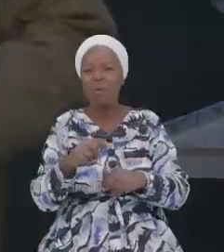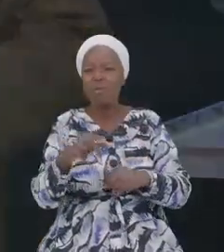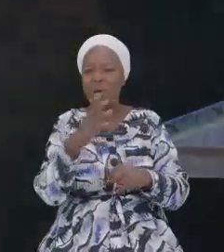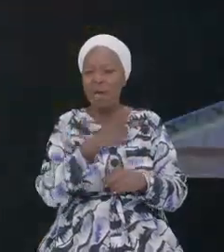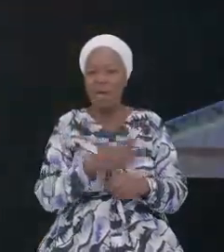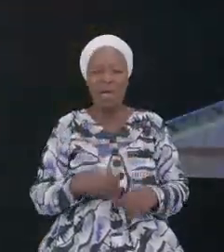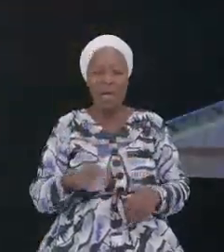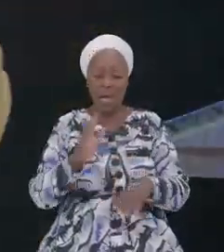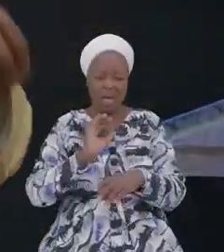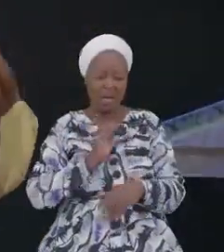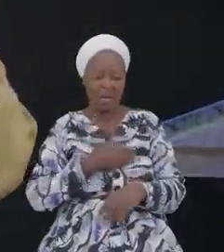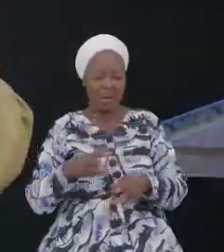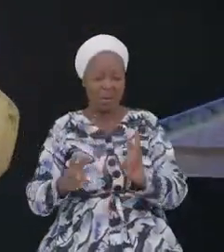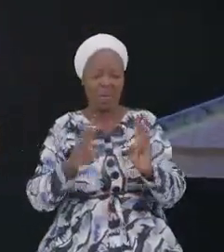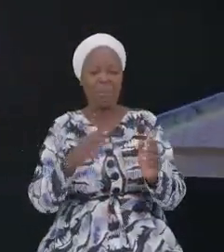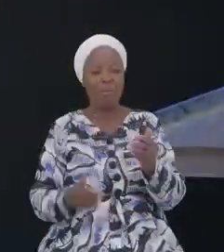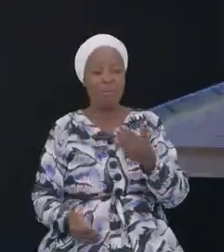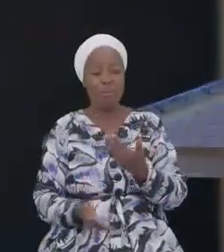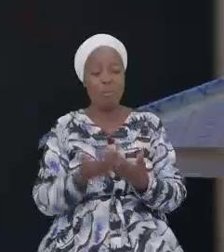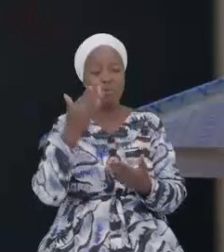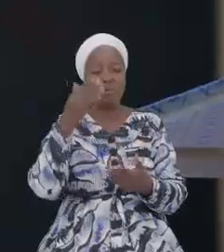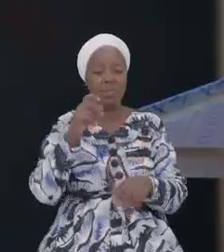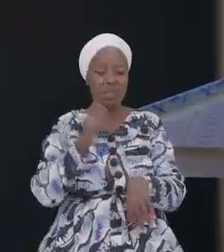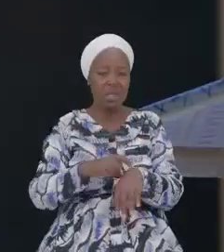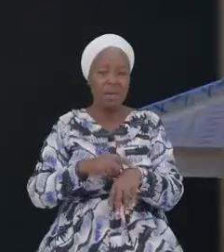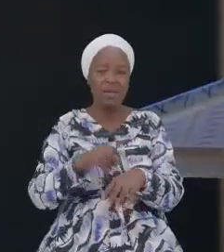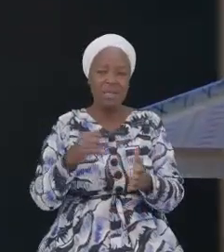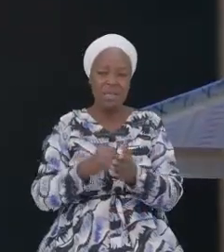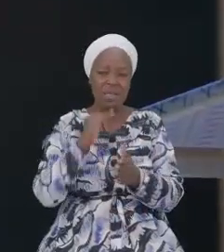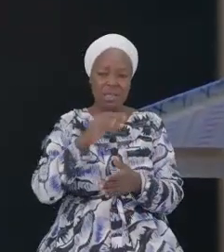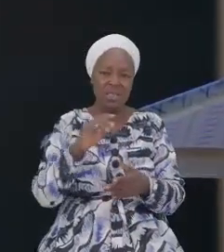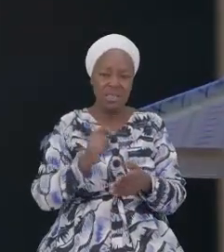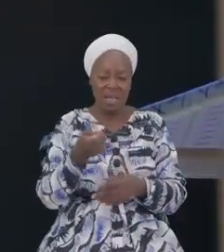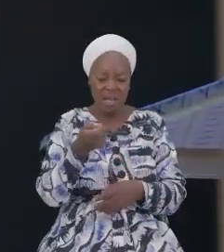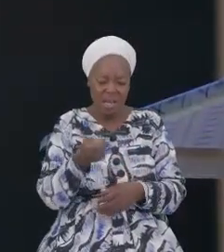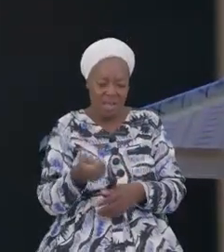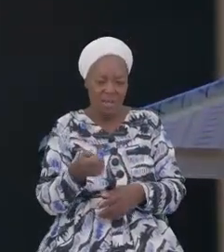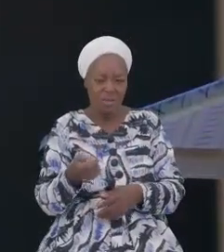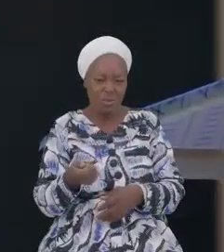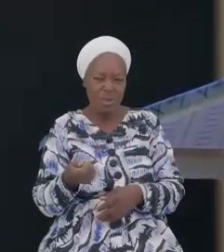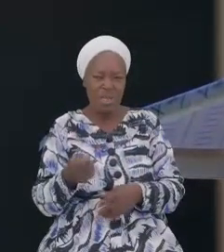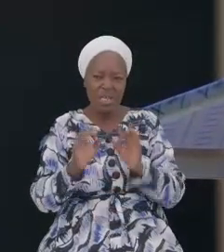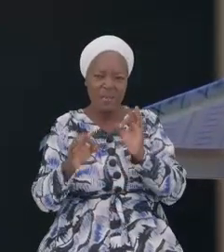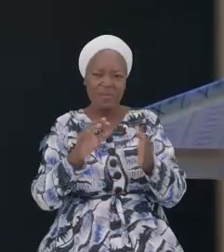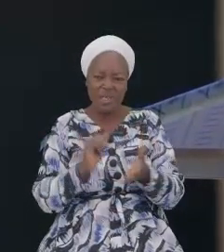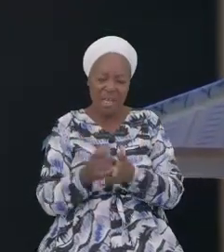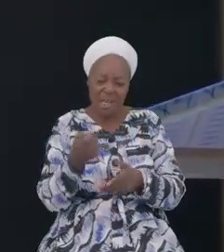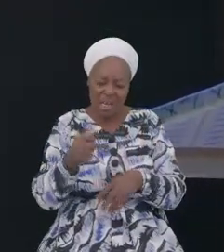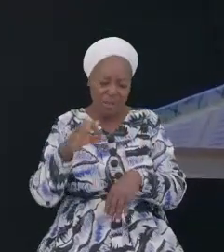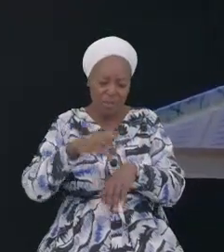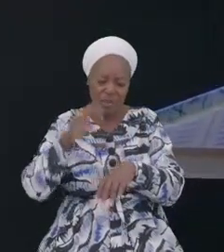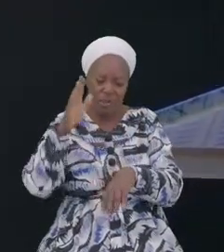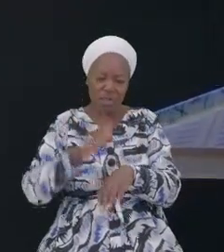of the time. It's the little mosquito sin. If the little thing